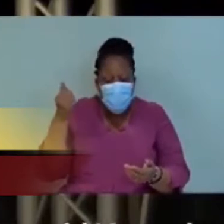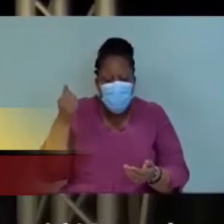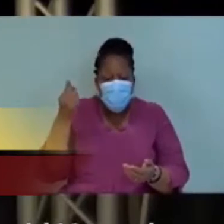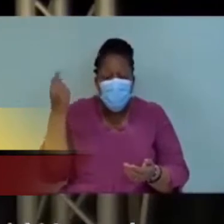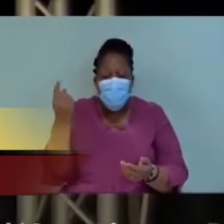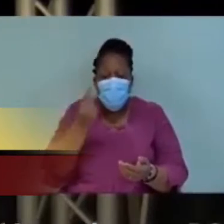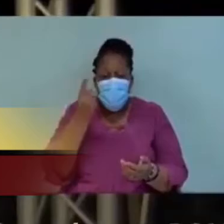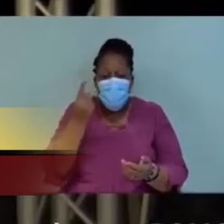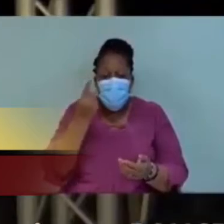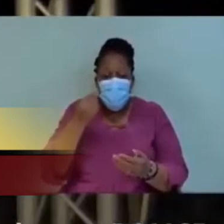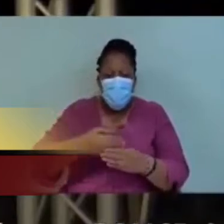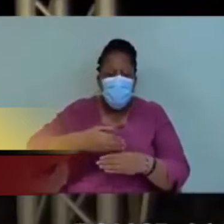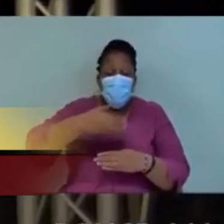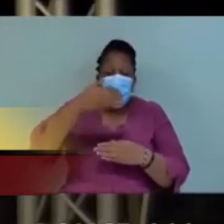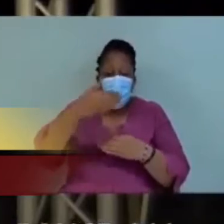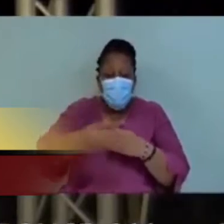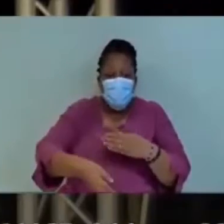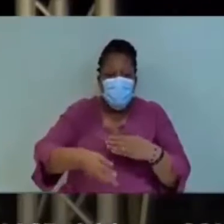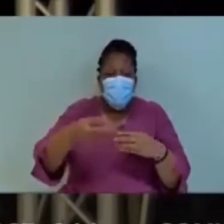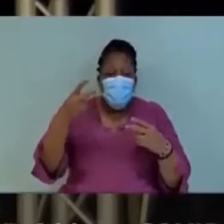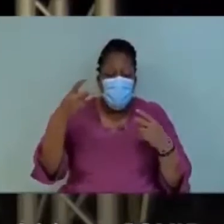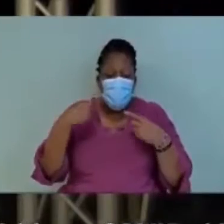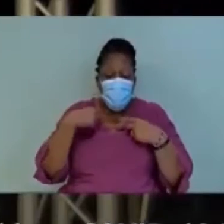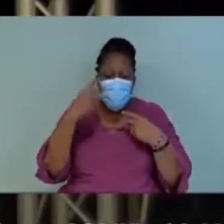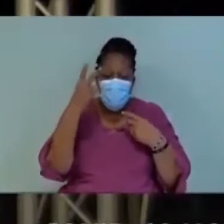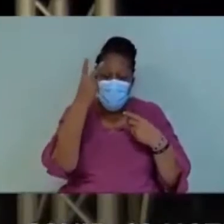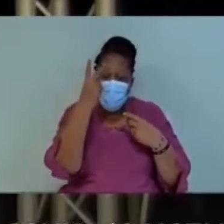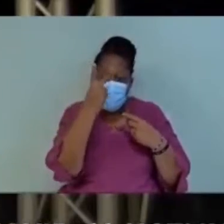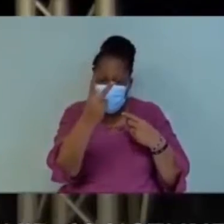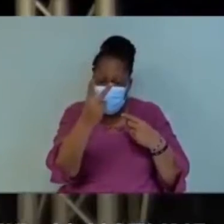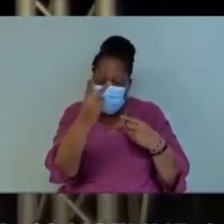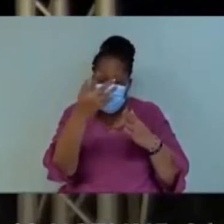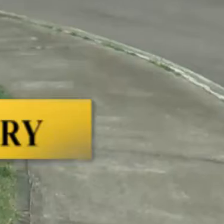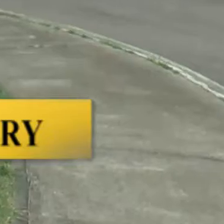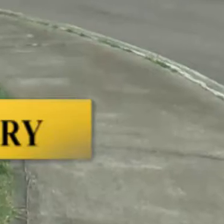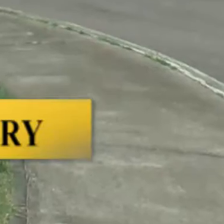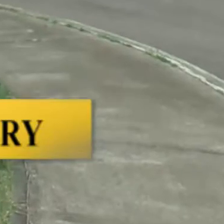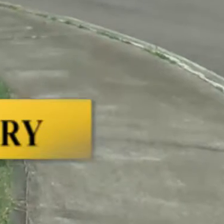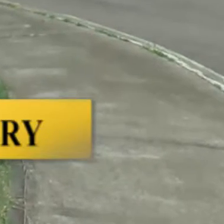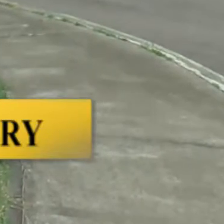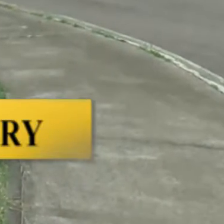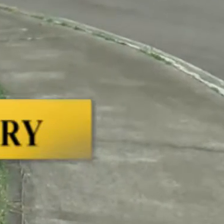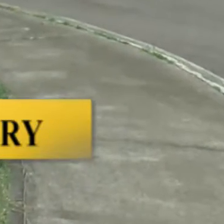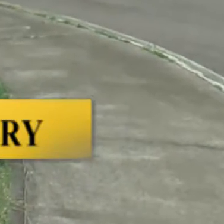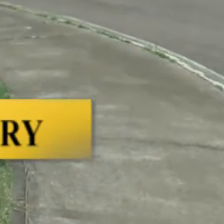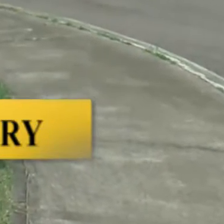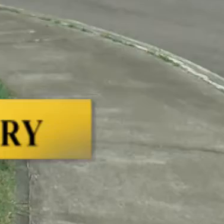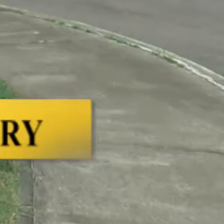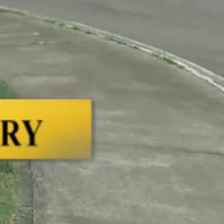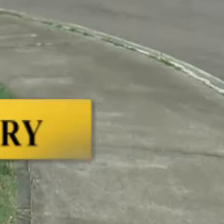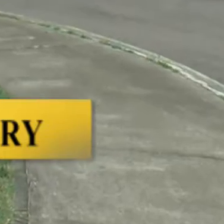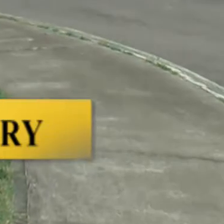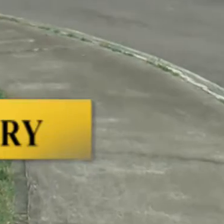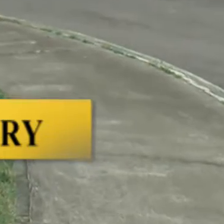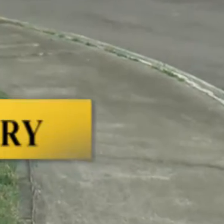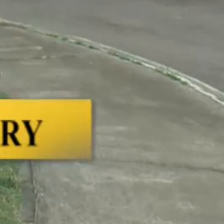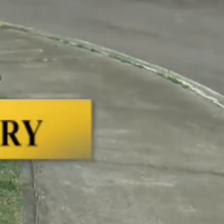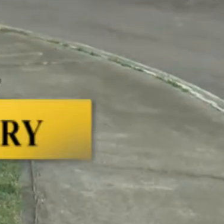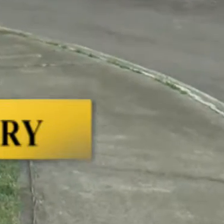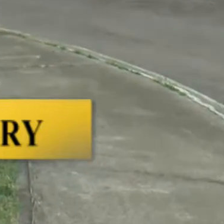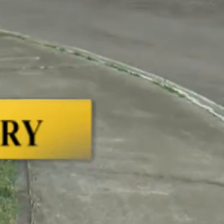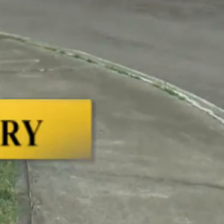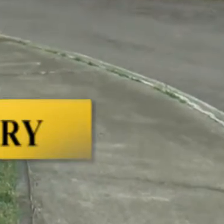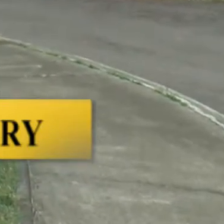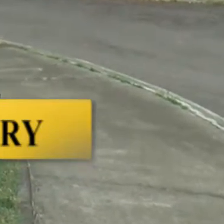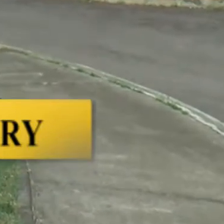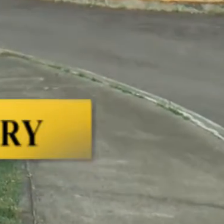successive tests coming back as negative. Dr. Laws said that the recovery phase is a process